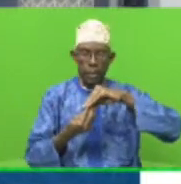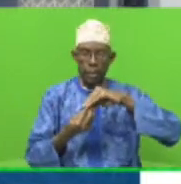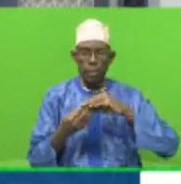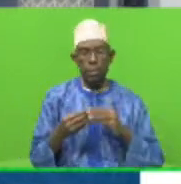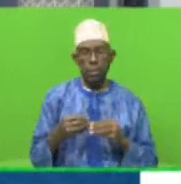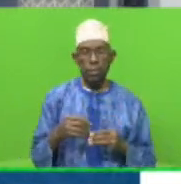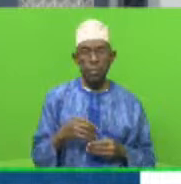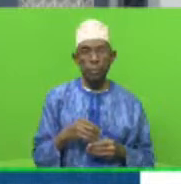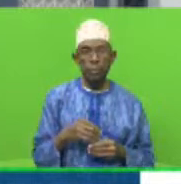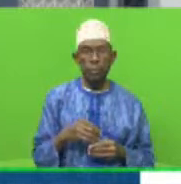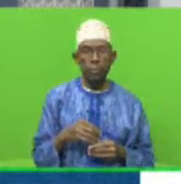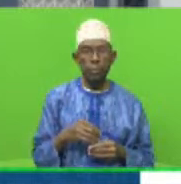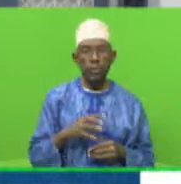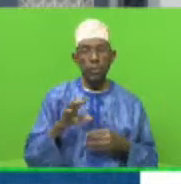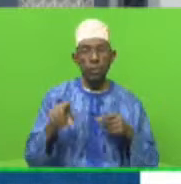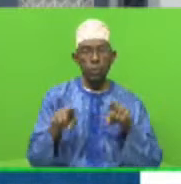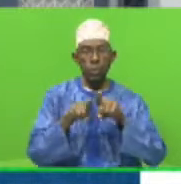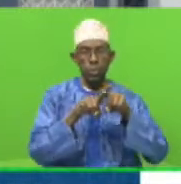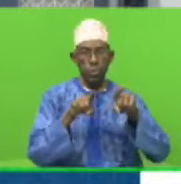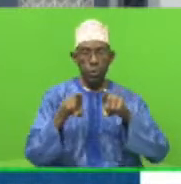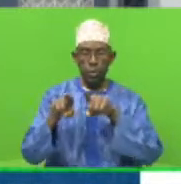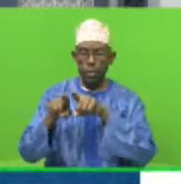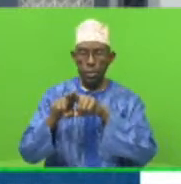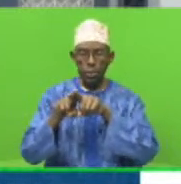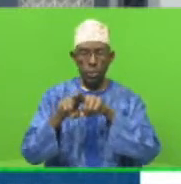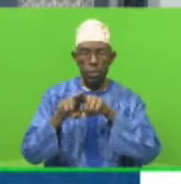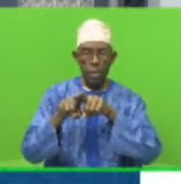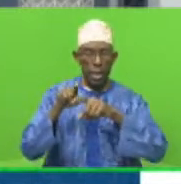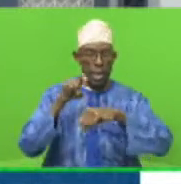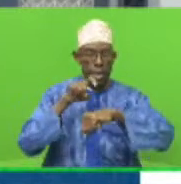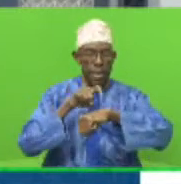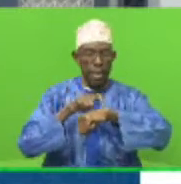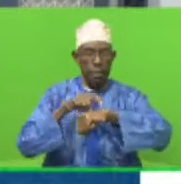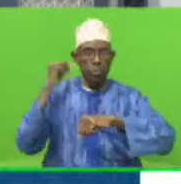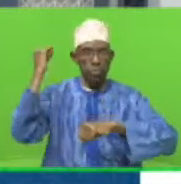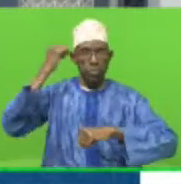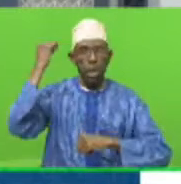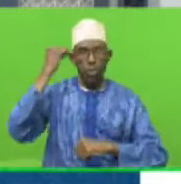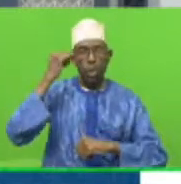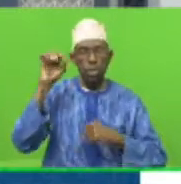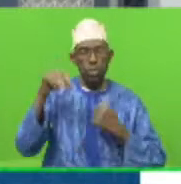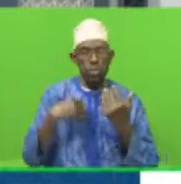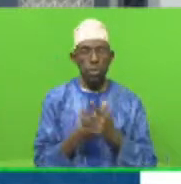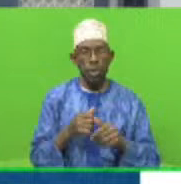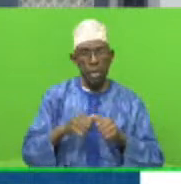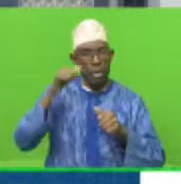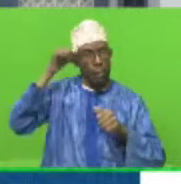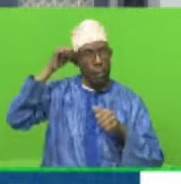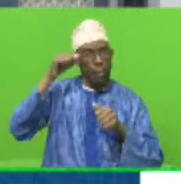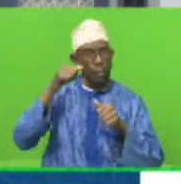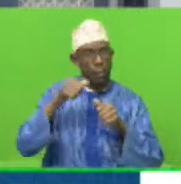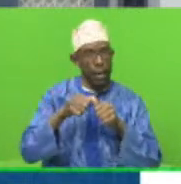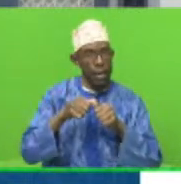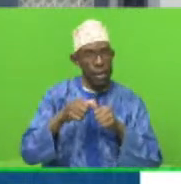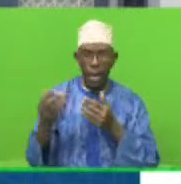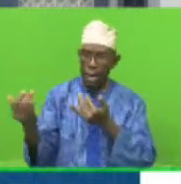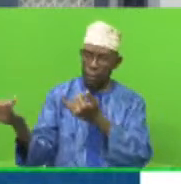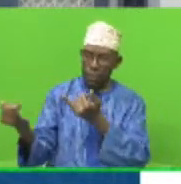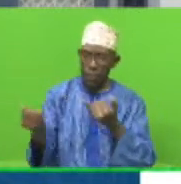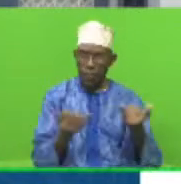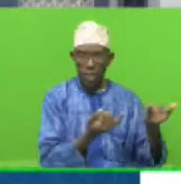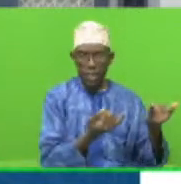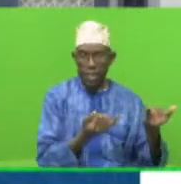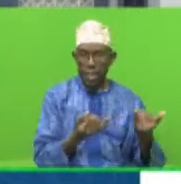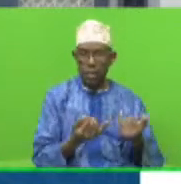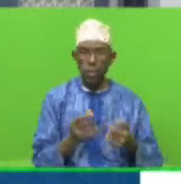in us. And also when we are doing da'wah to other people, reminding them, inviting them to